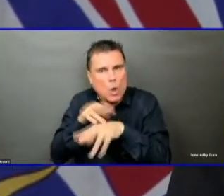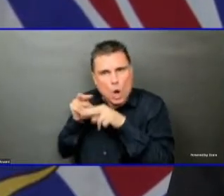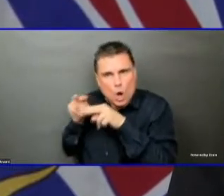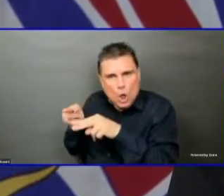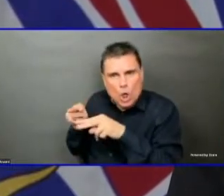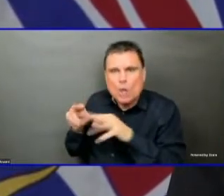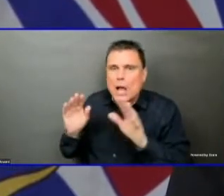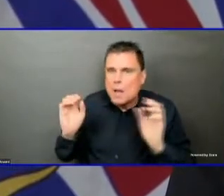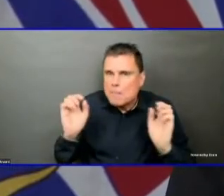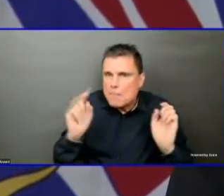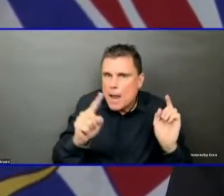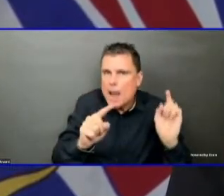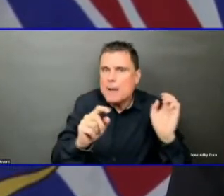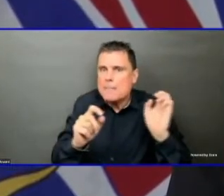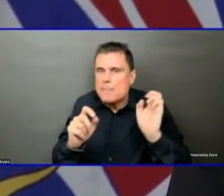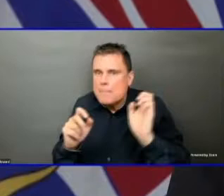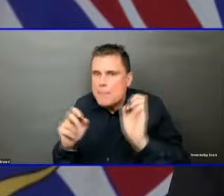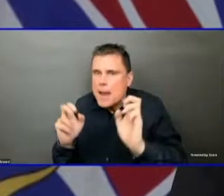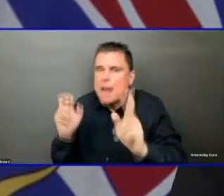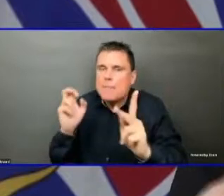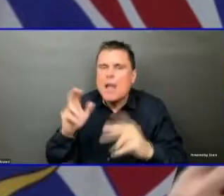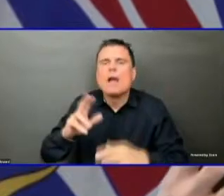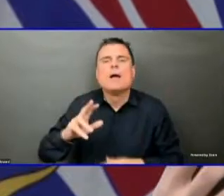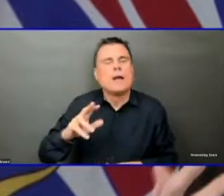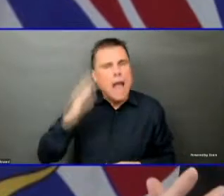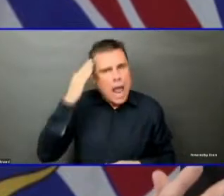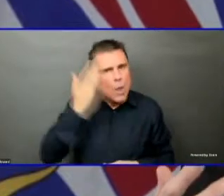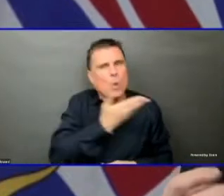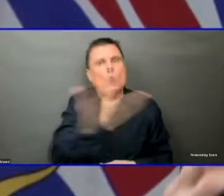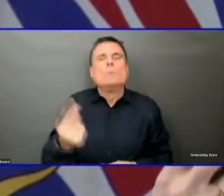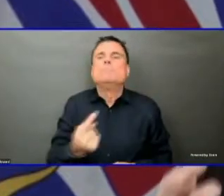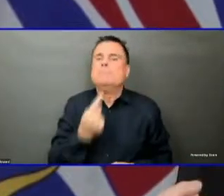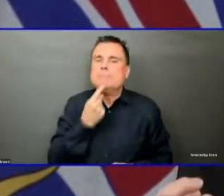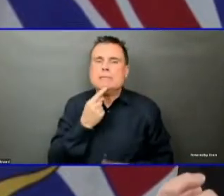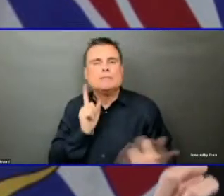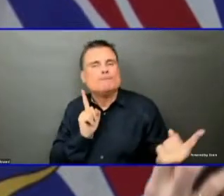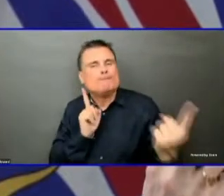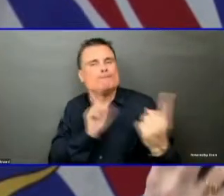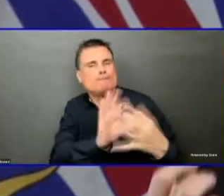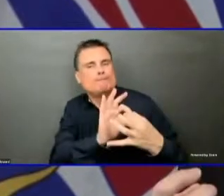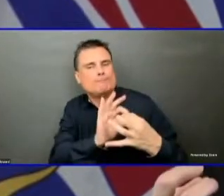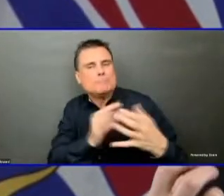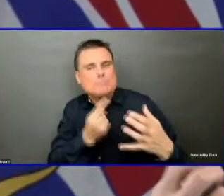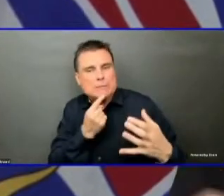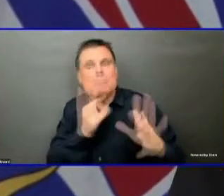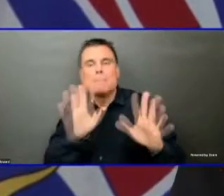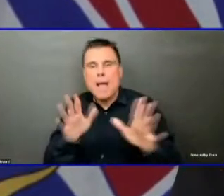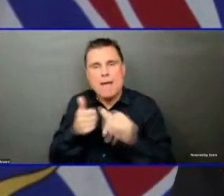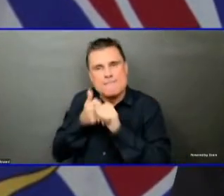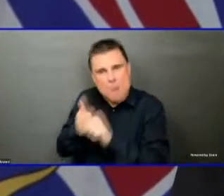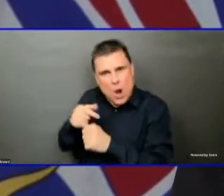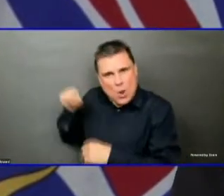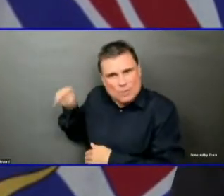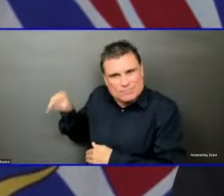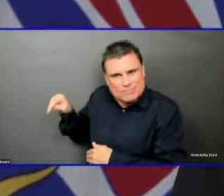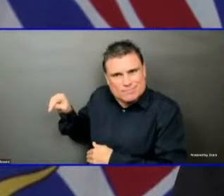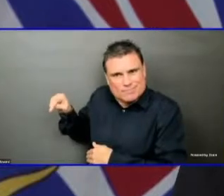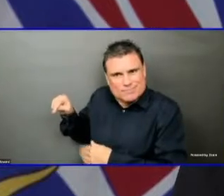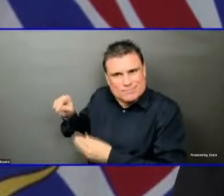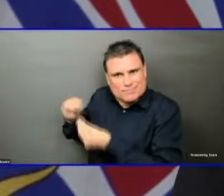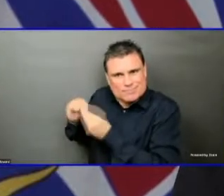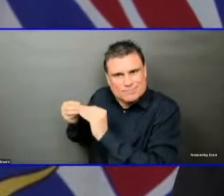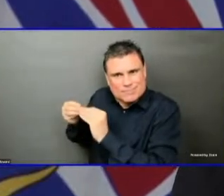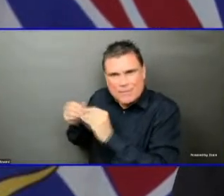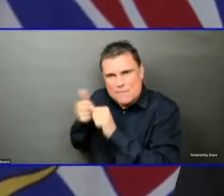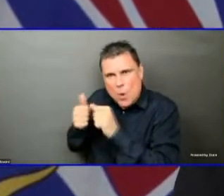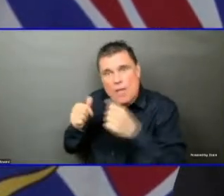end of the month, once again, we can look to having our safe six, our bubble, again. The same